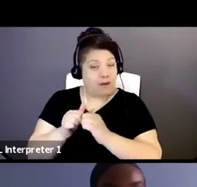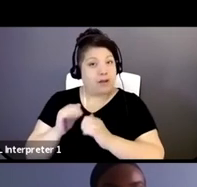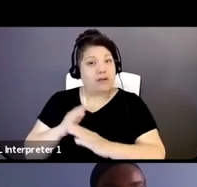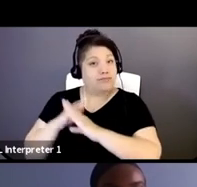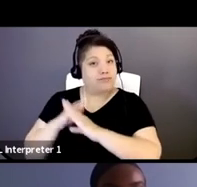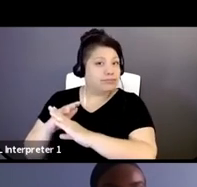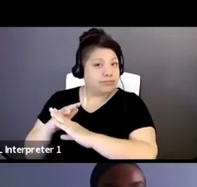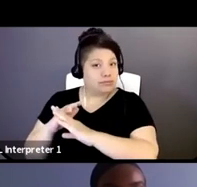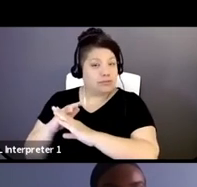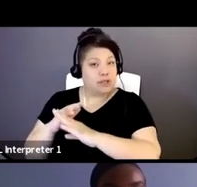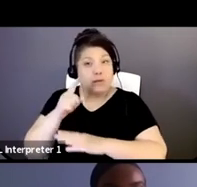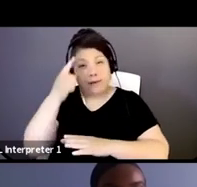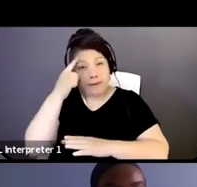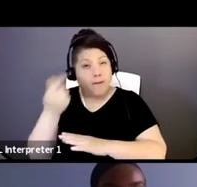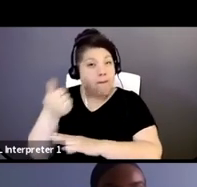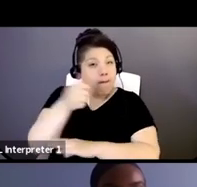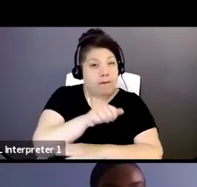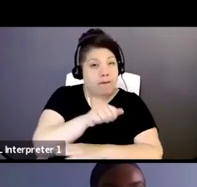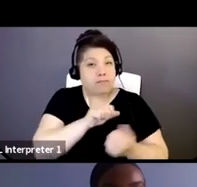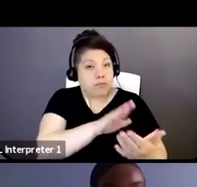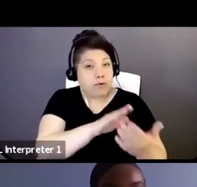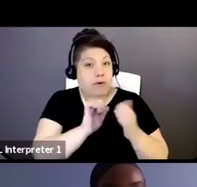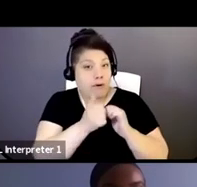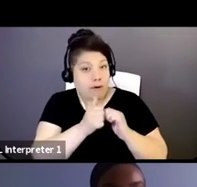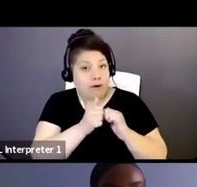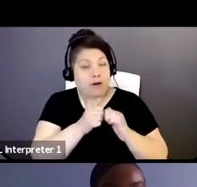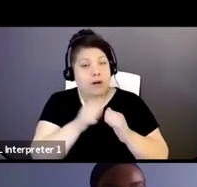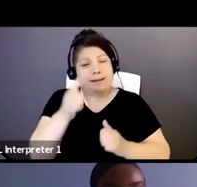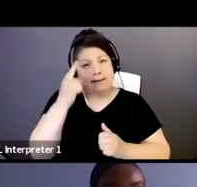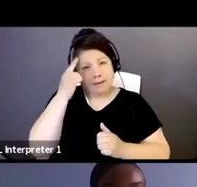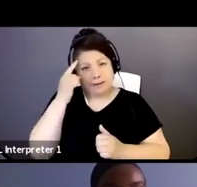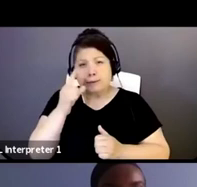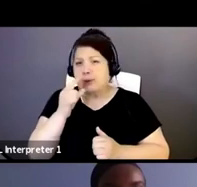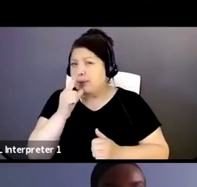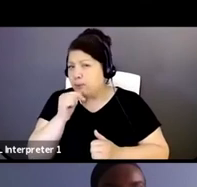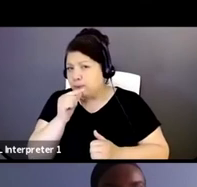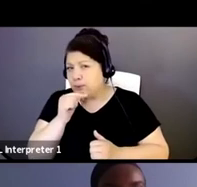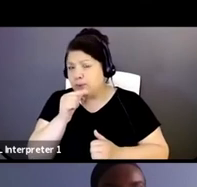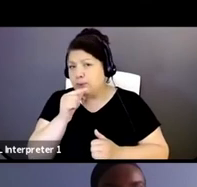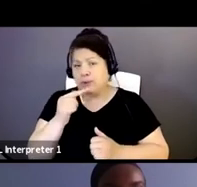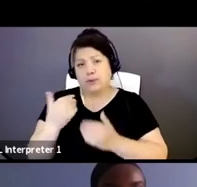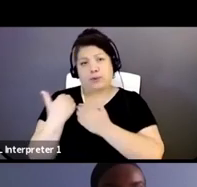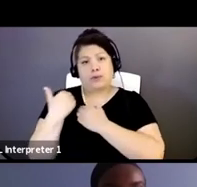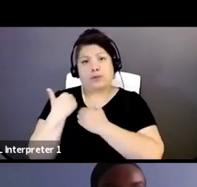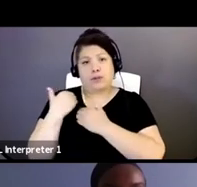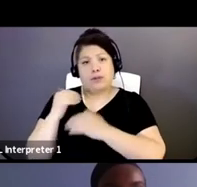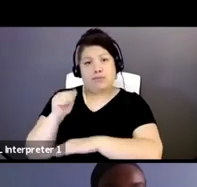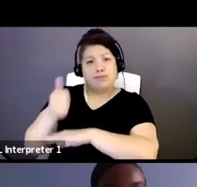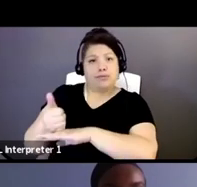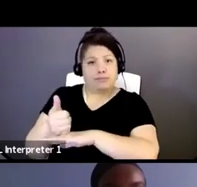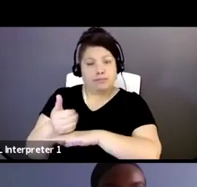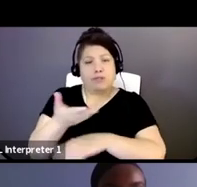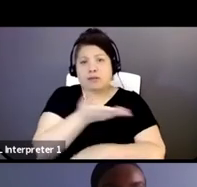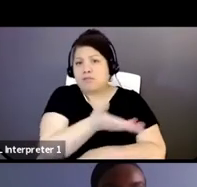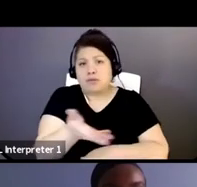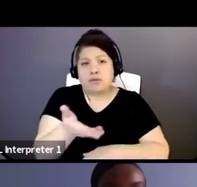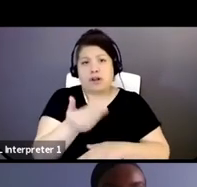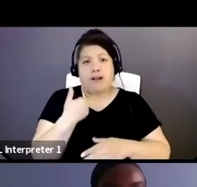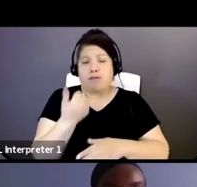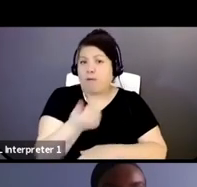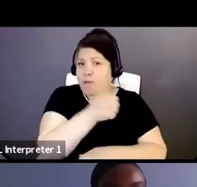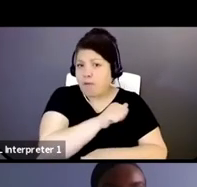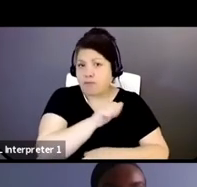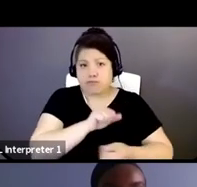think about alternatives, we need to think about the group who are responsible for creating these alternatives. And